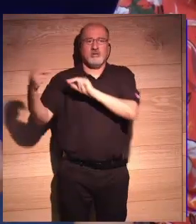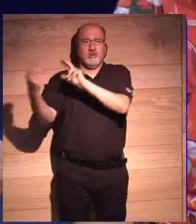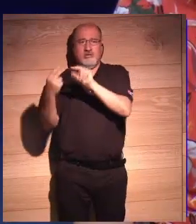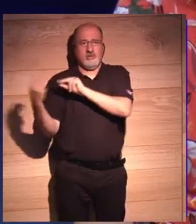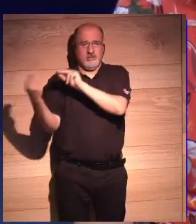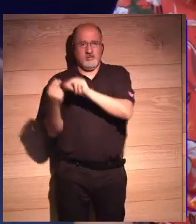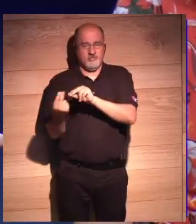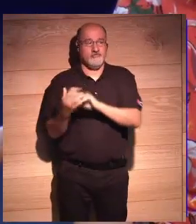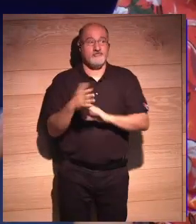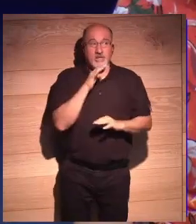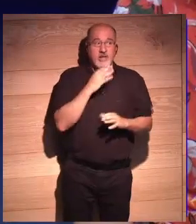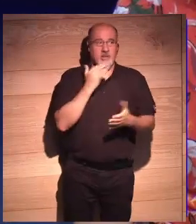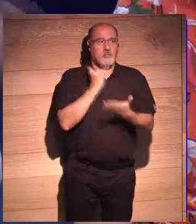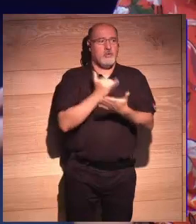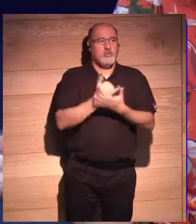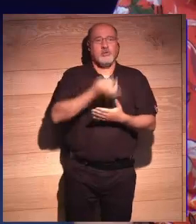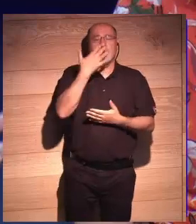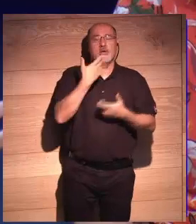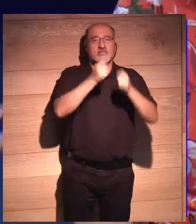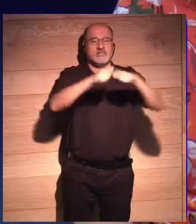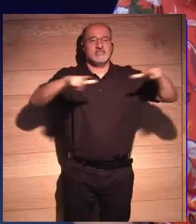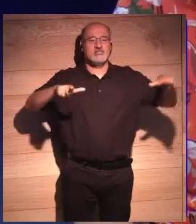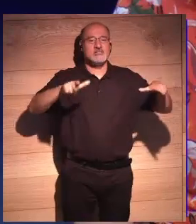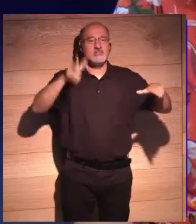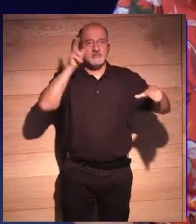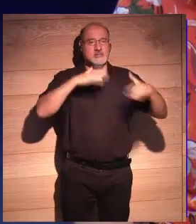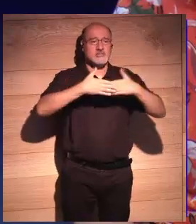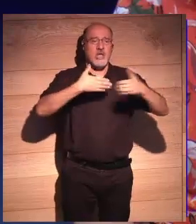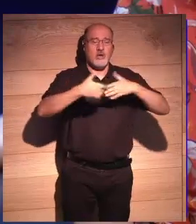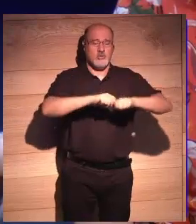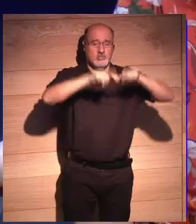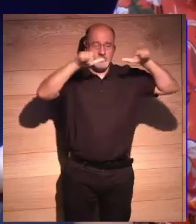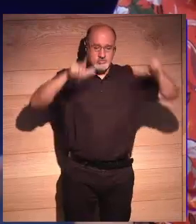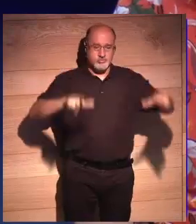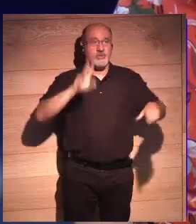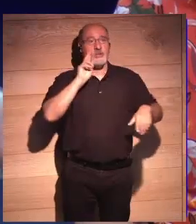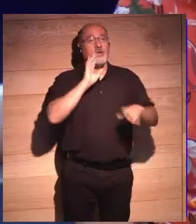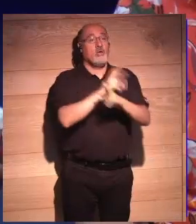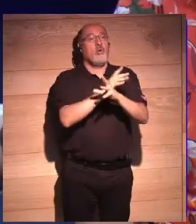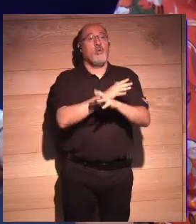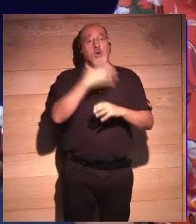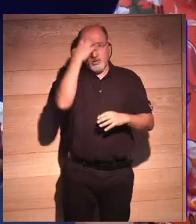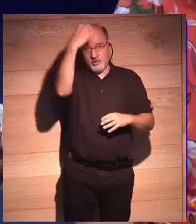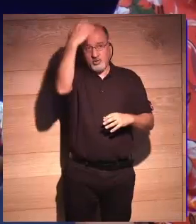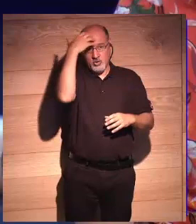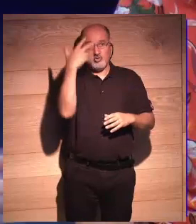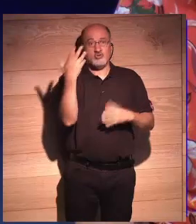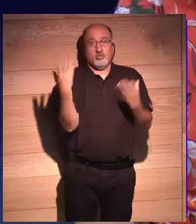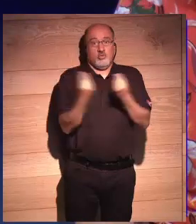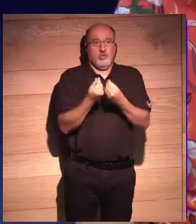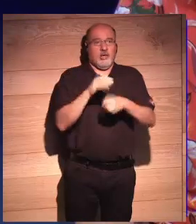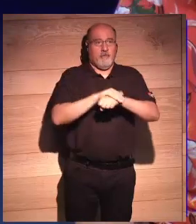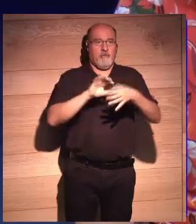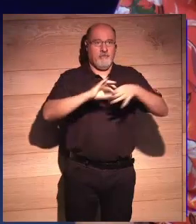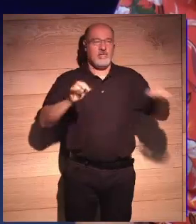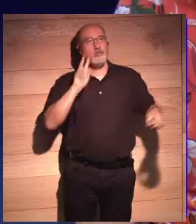So what we were saying, we have been trying to have a virtual living room where you can watch the